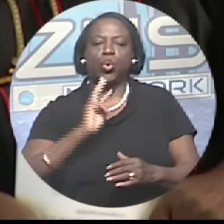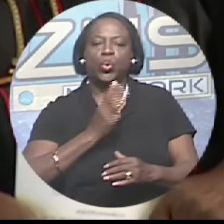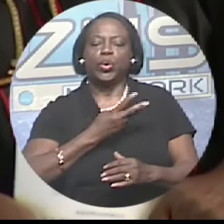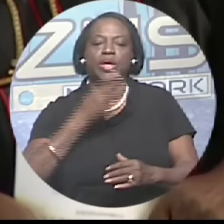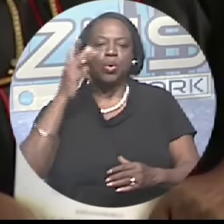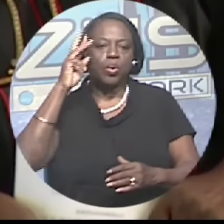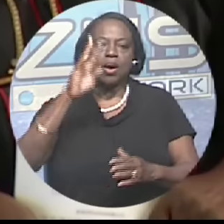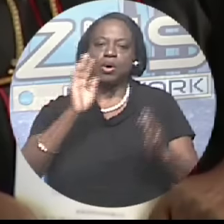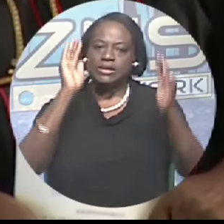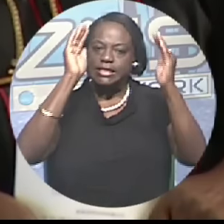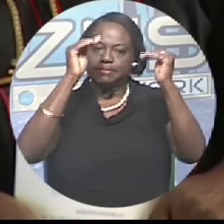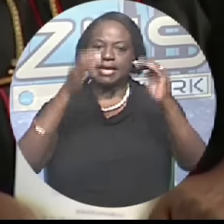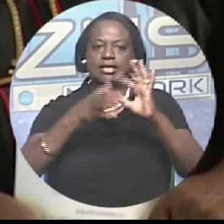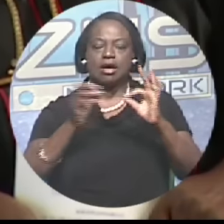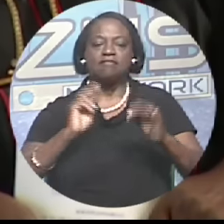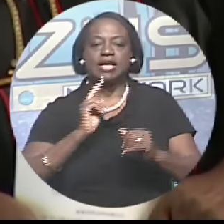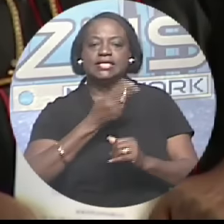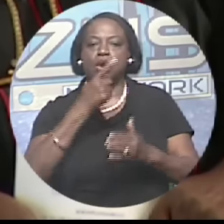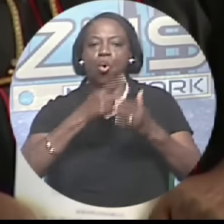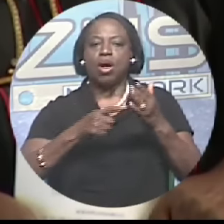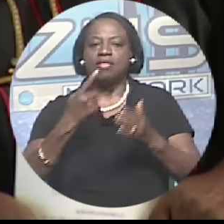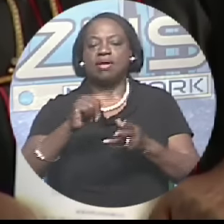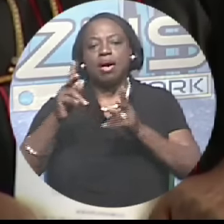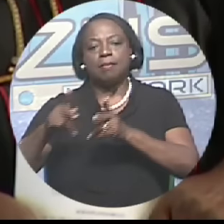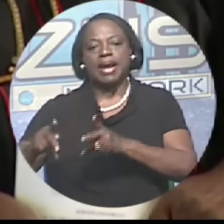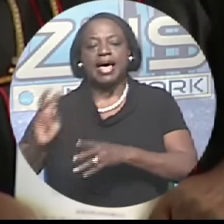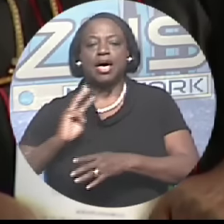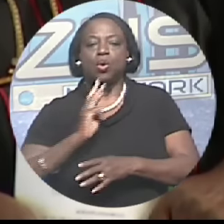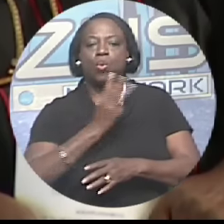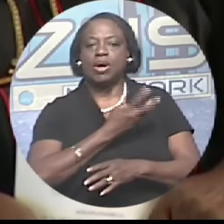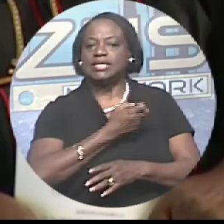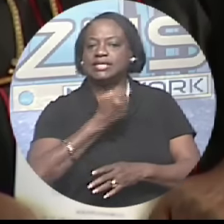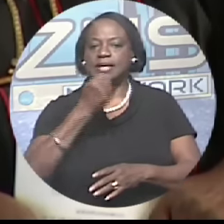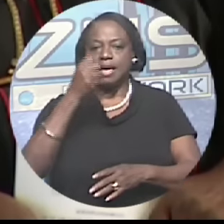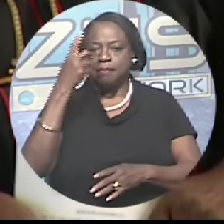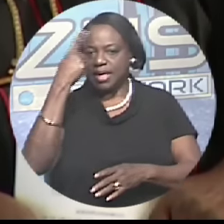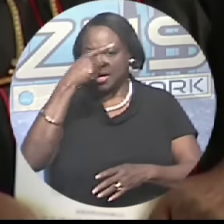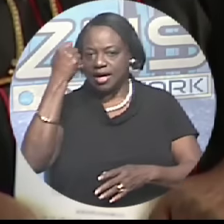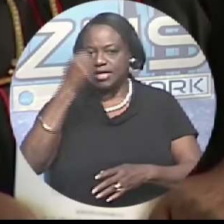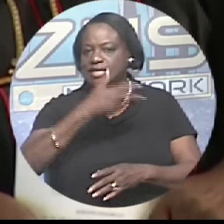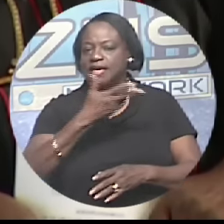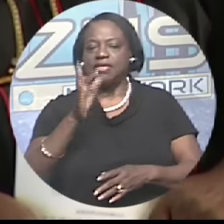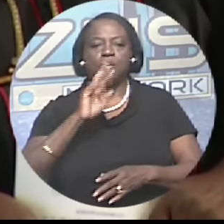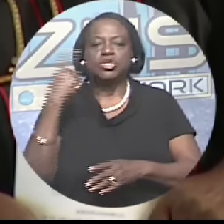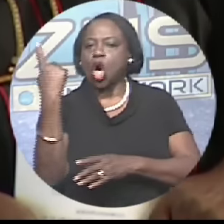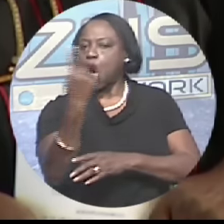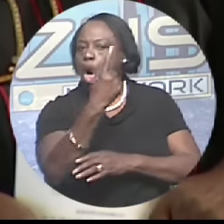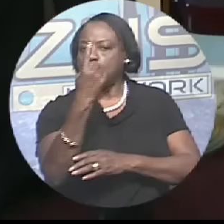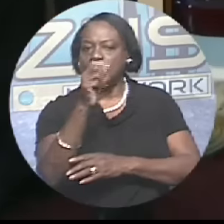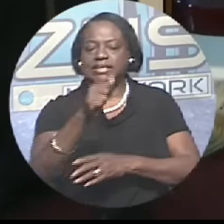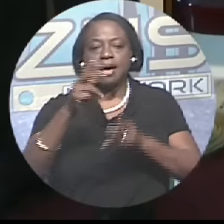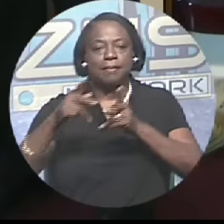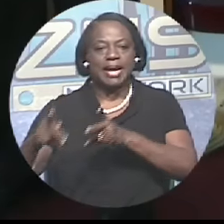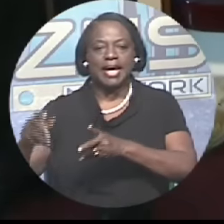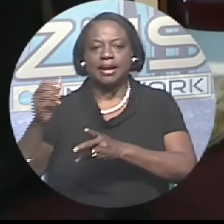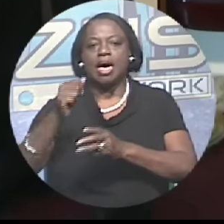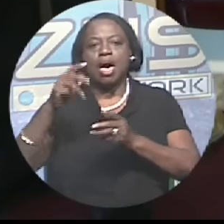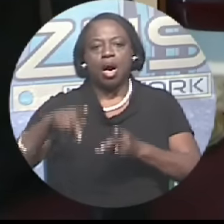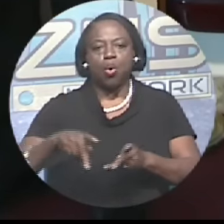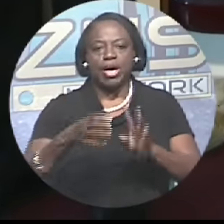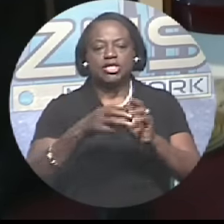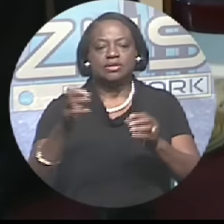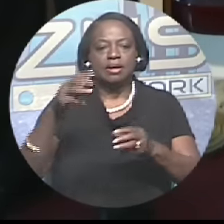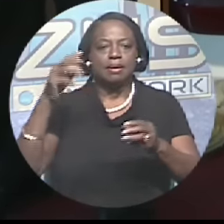was expected of us, and what the plan was, because there was always a plan, a method to the